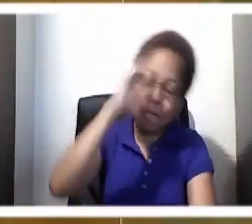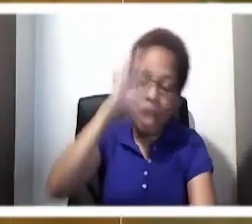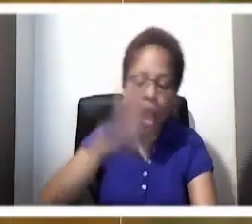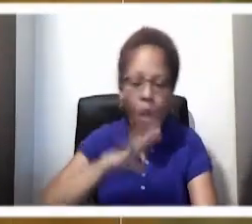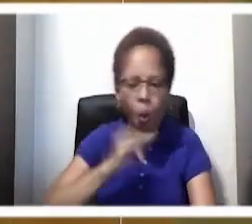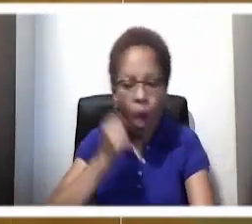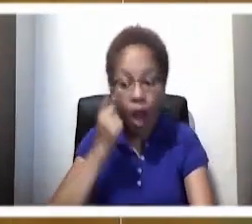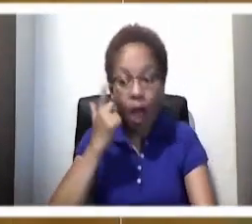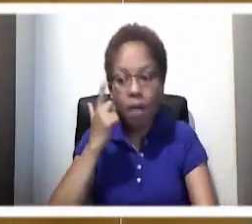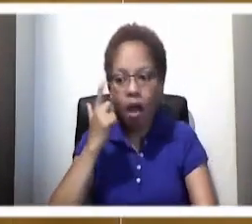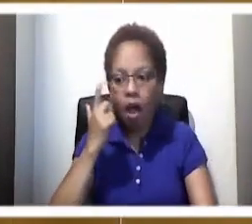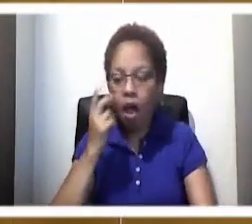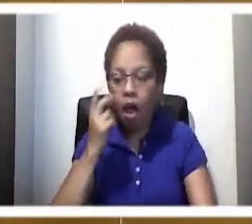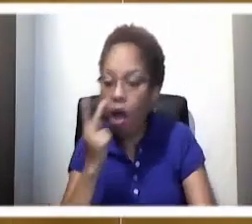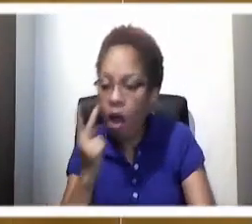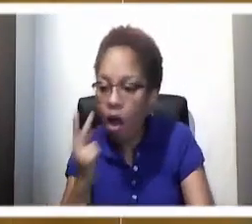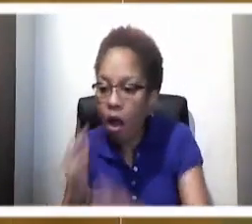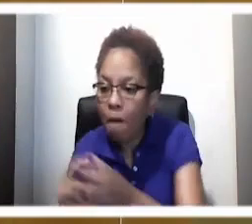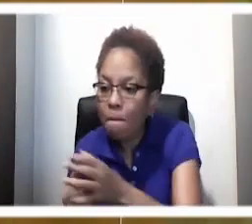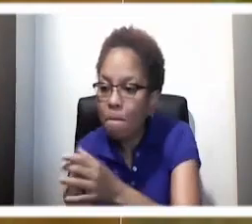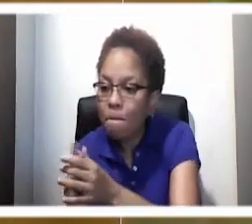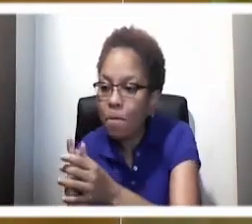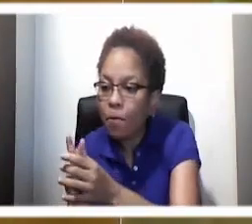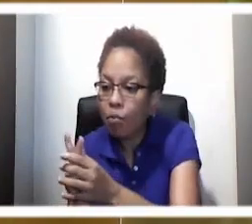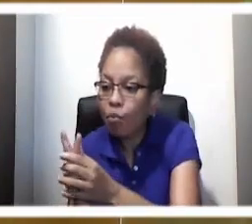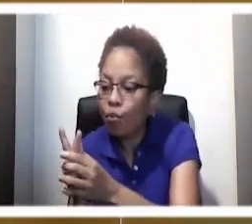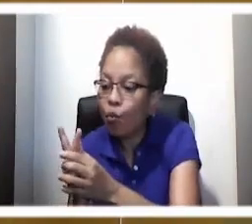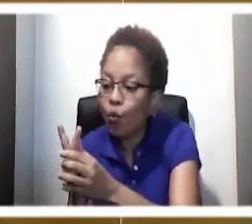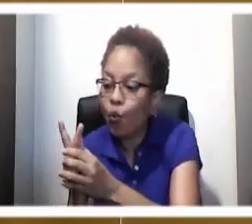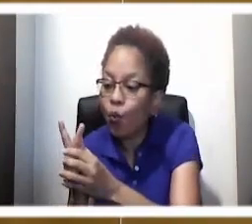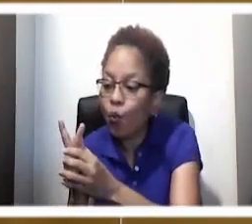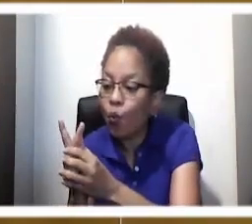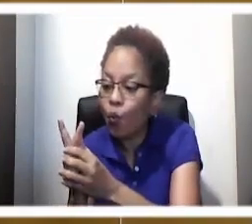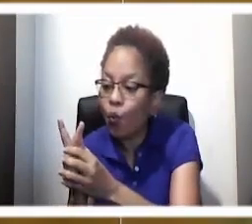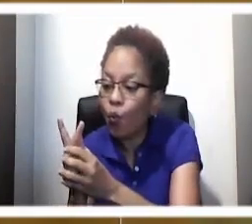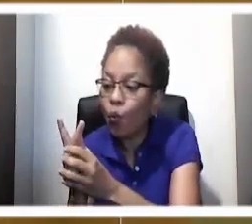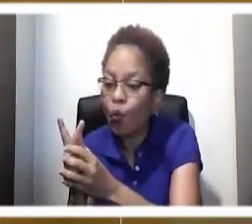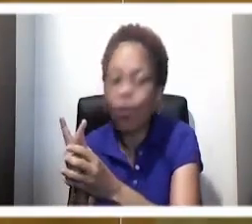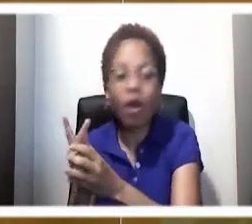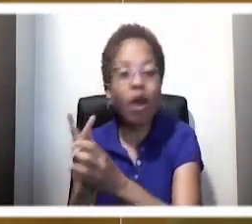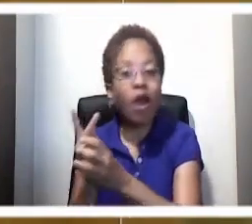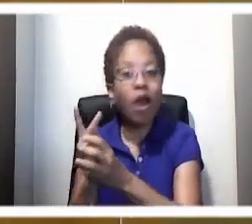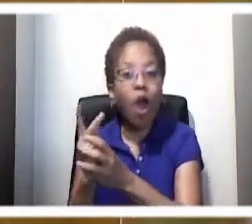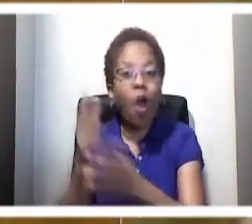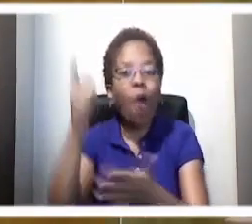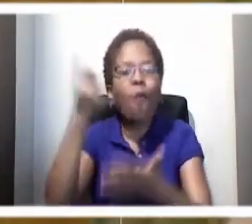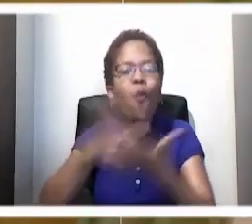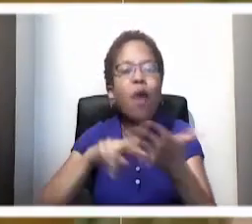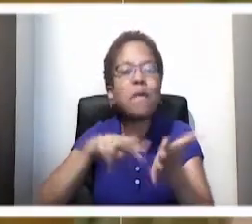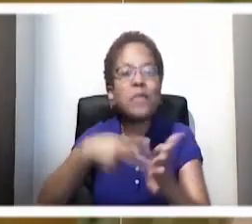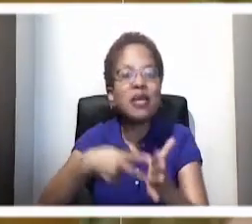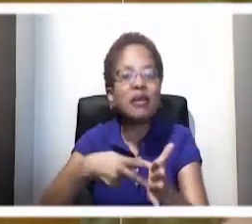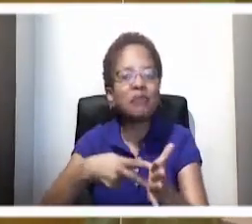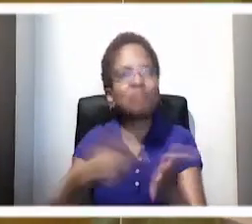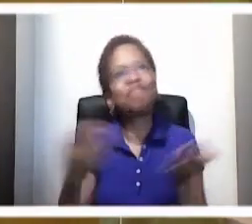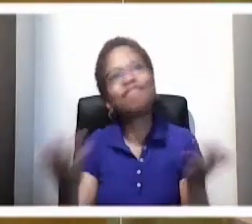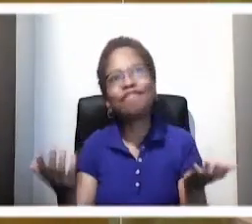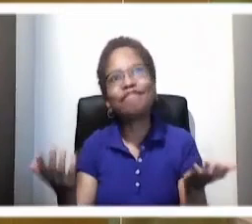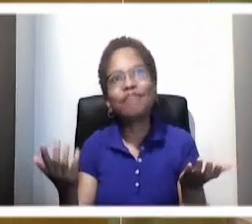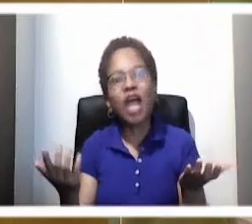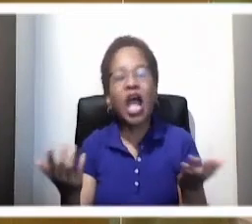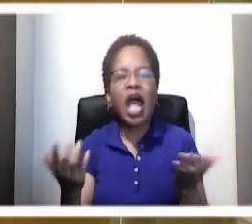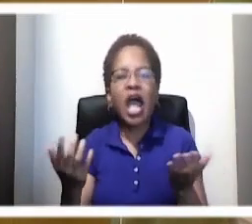so the fundamental lesson, beloved in Christ, about the kingdom of God in the midst of COVID-like moments is